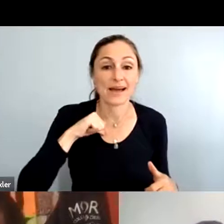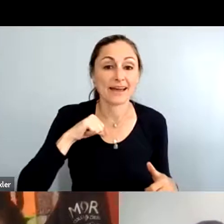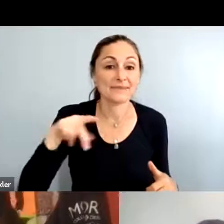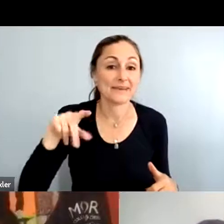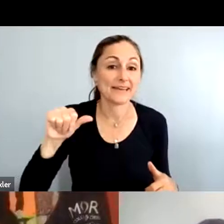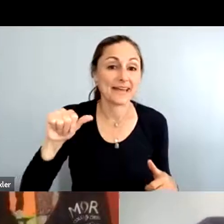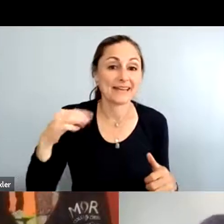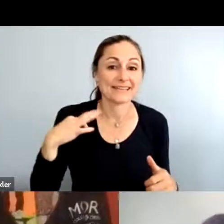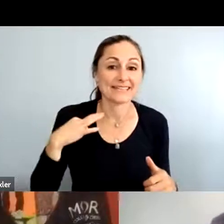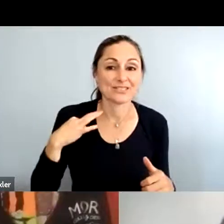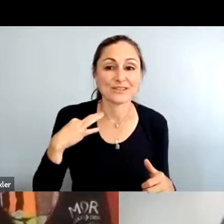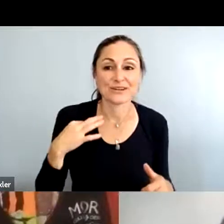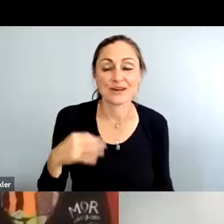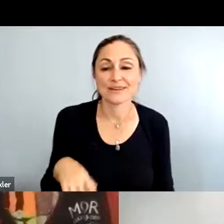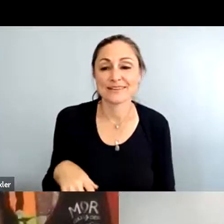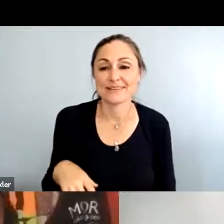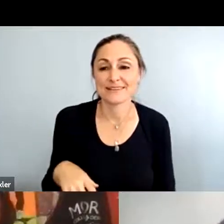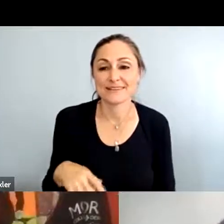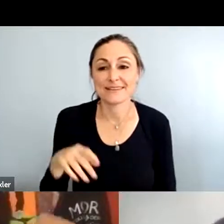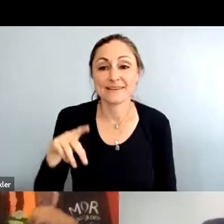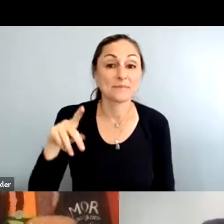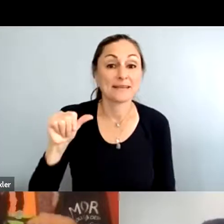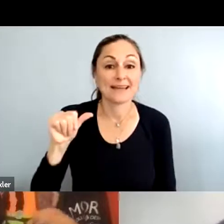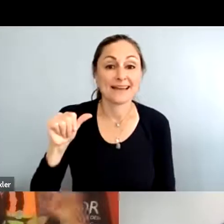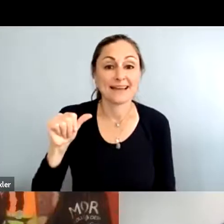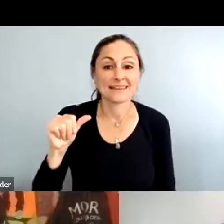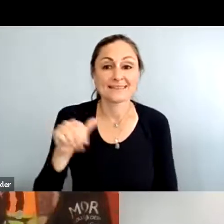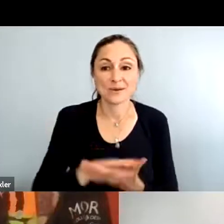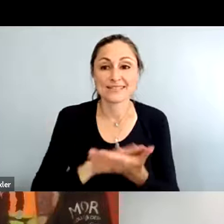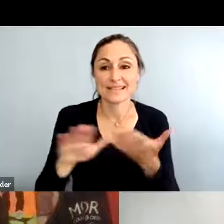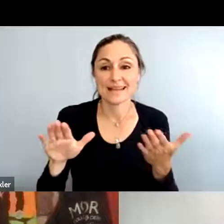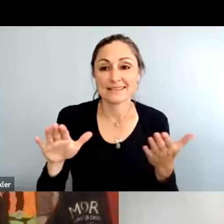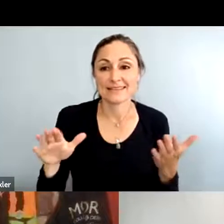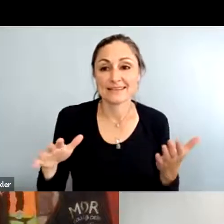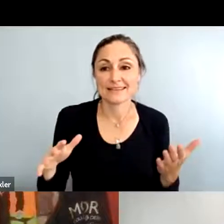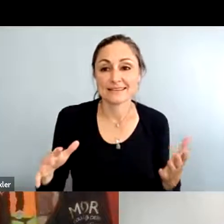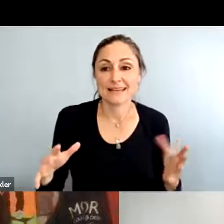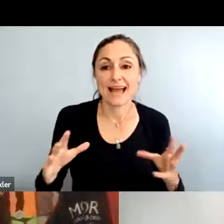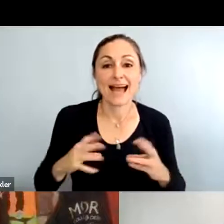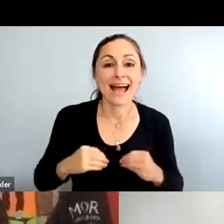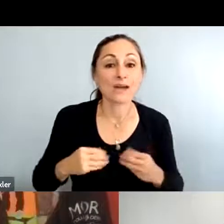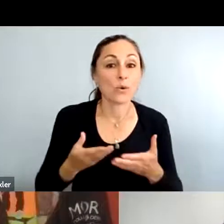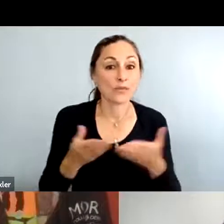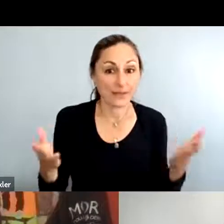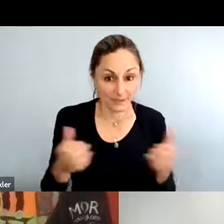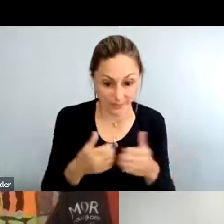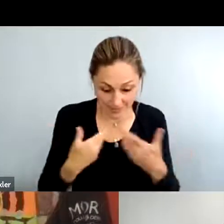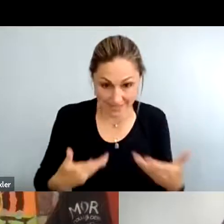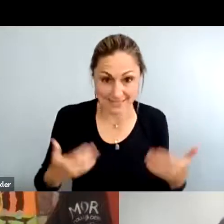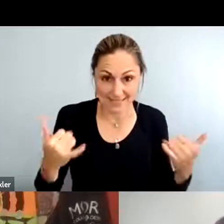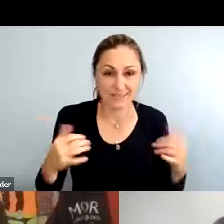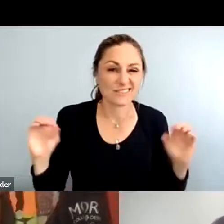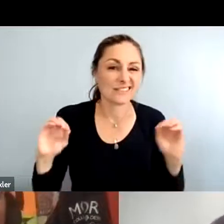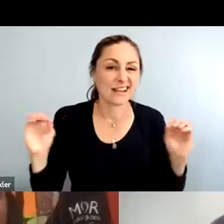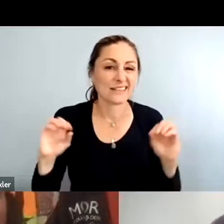Woo! State of PA, so that's nice. I own things with this now because I don't have any from Jersey when